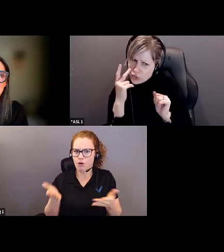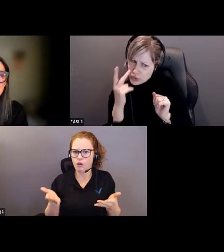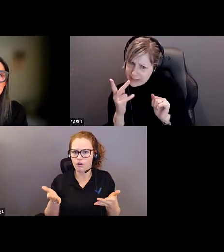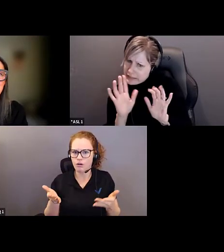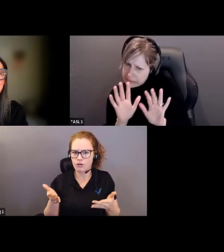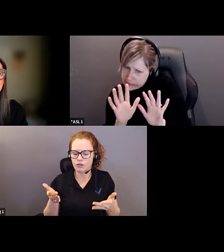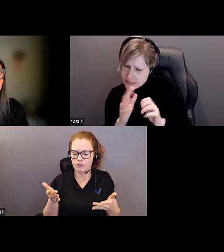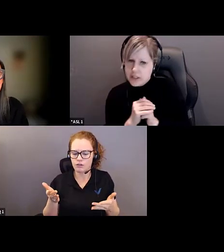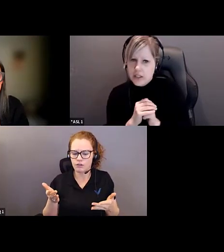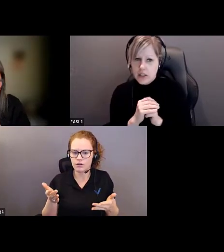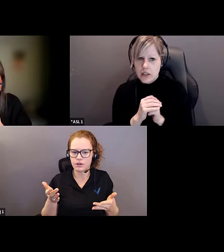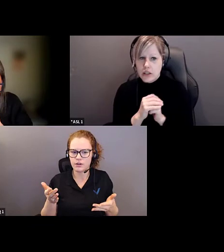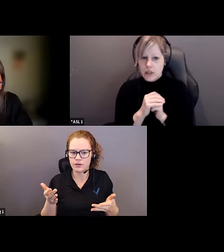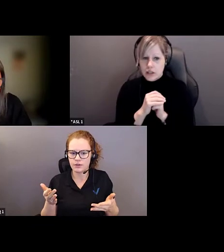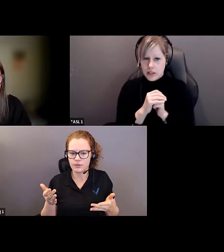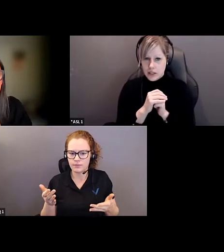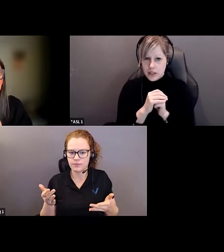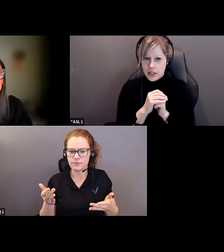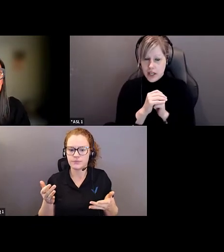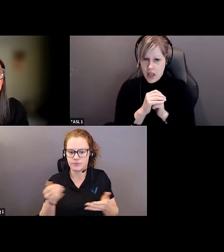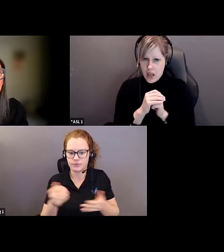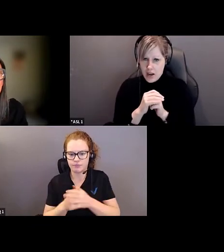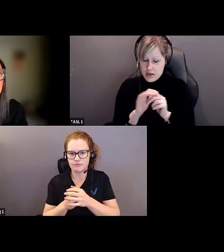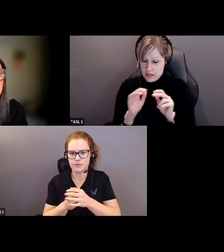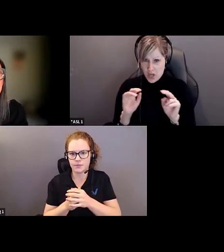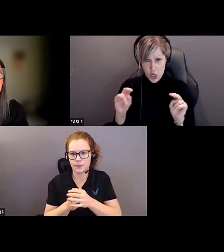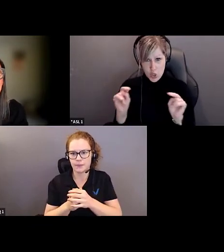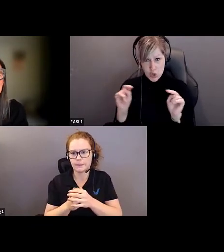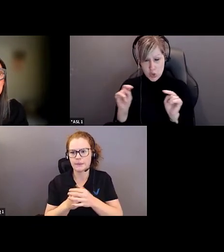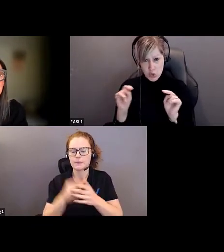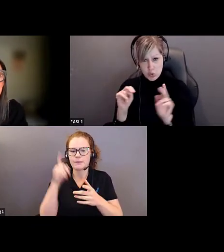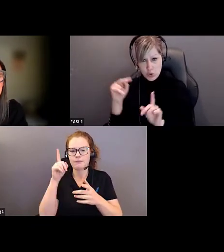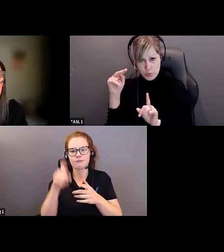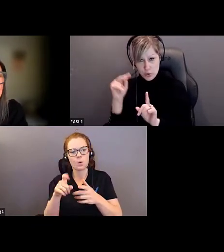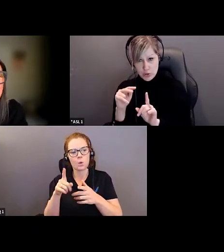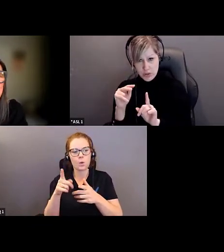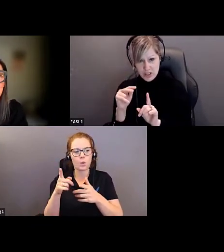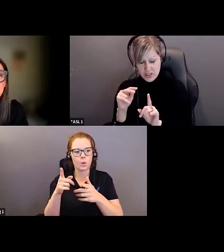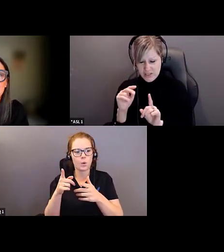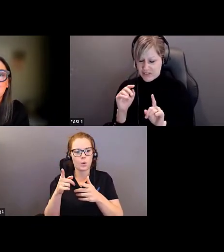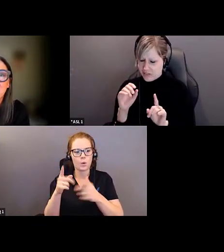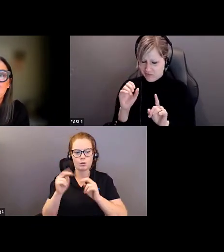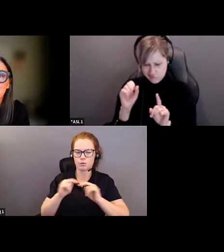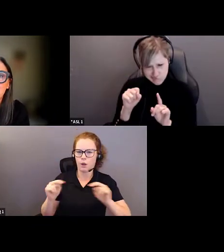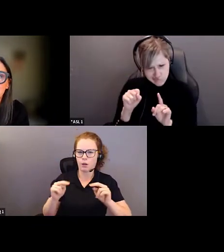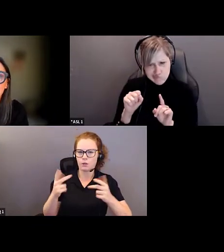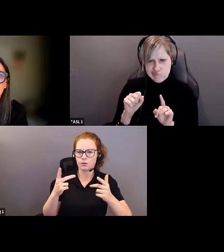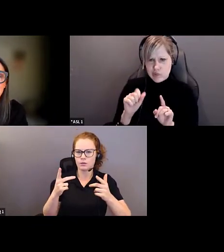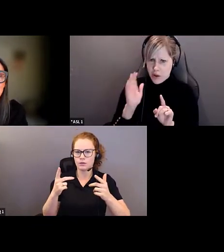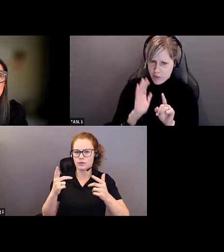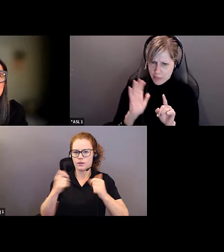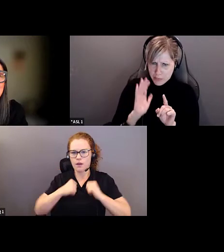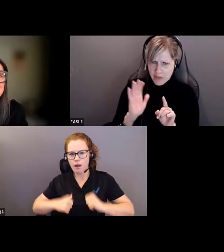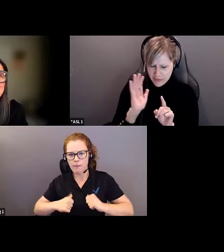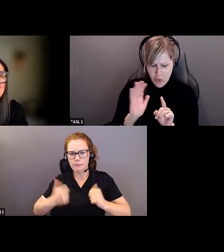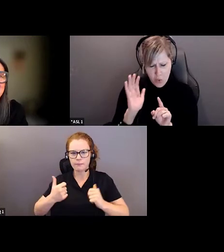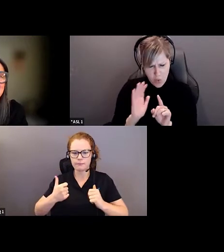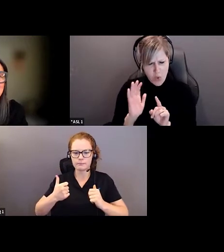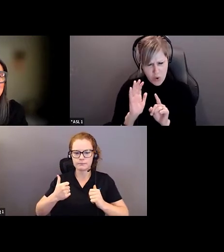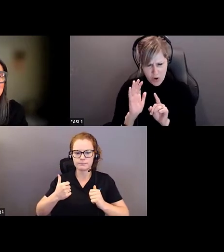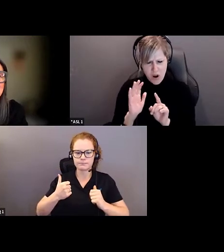the question around neutrality, sort of bringing our humbleness forward. Yes, I used to think that way myself. I am working on unlearning